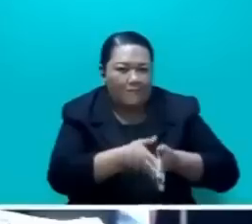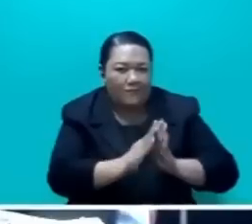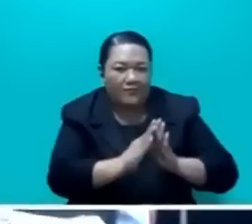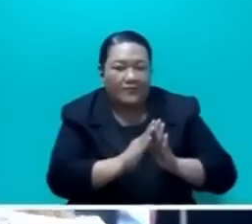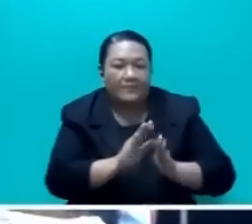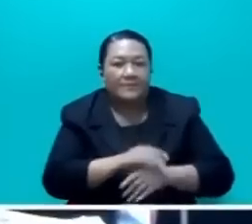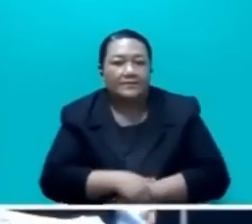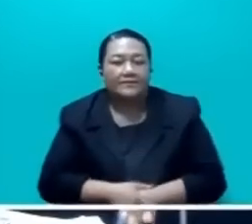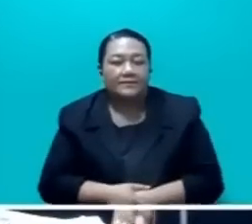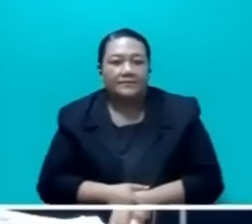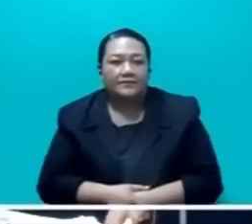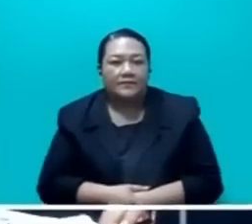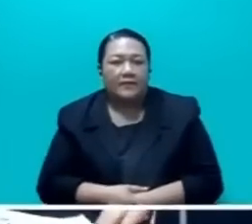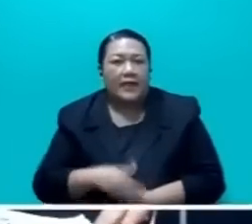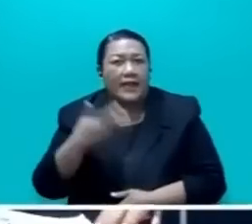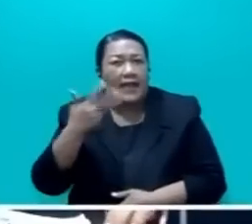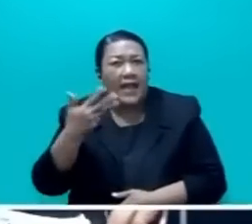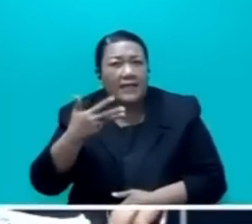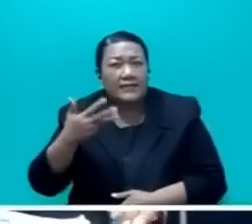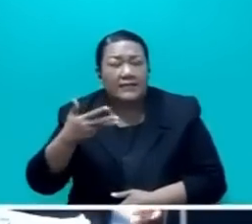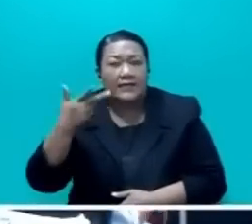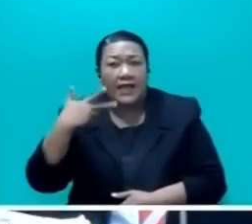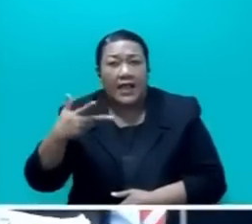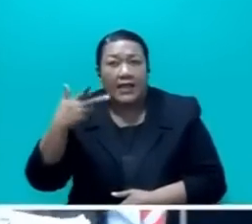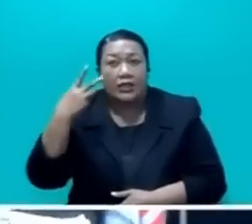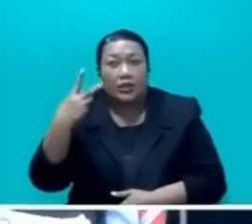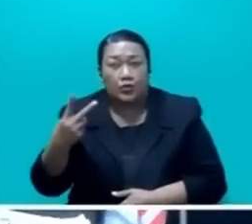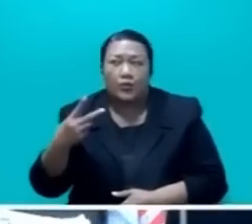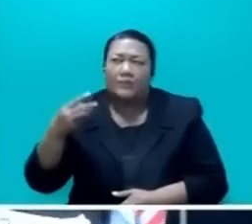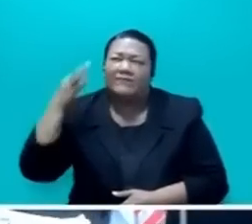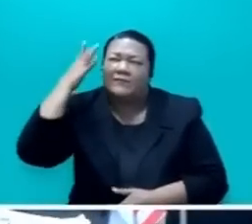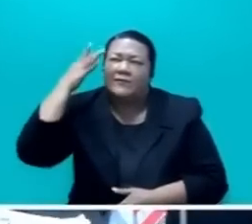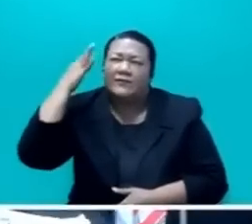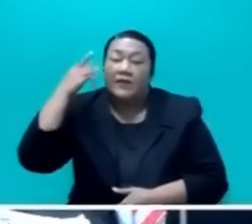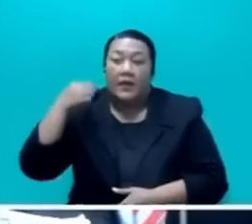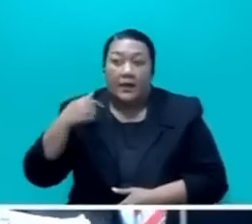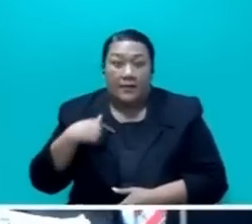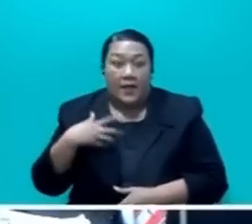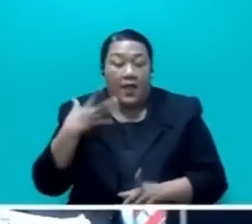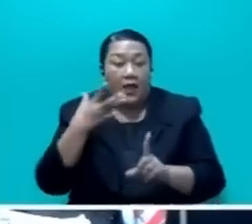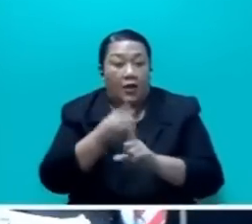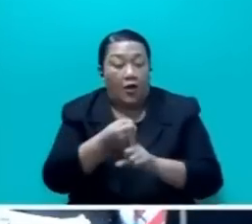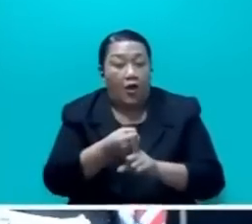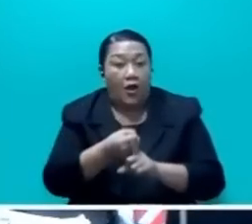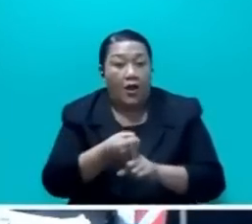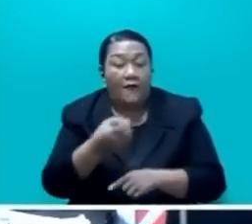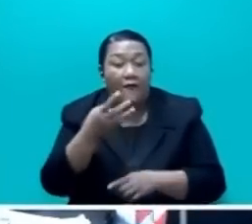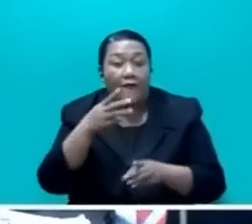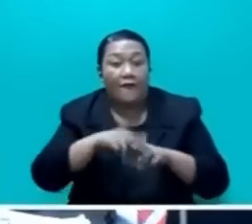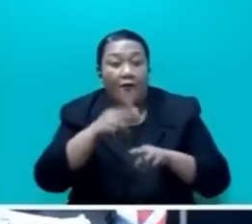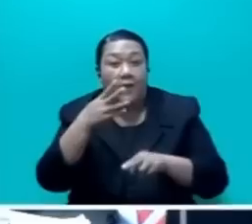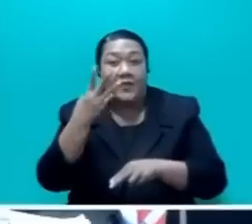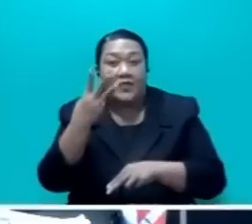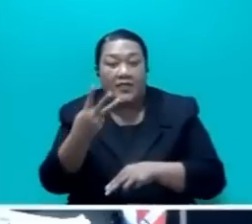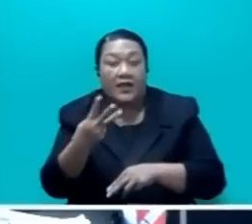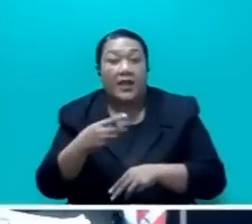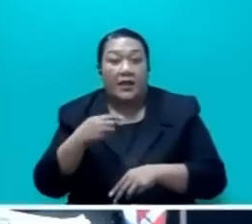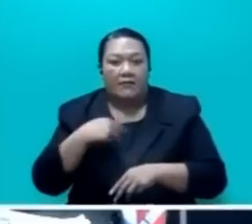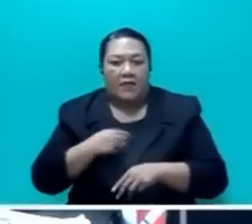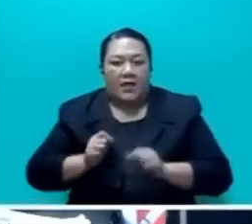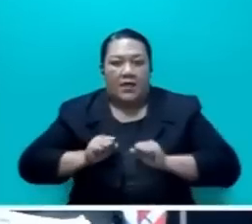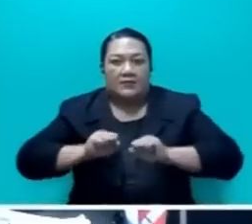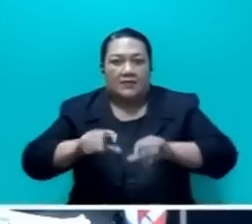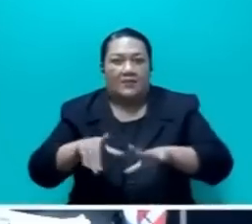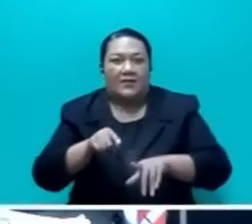I vividly recall in 1982 when I enrolled in Form 3. We were assembled near the library and the principal shouted in a loud